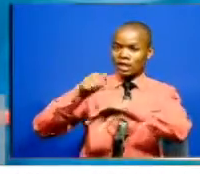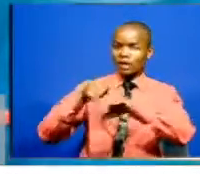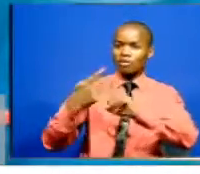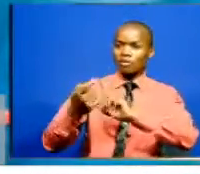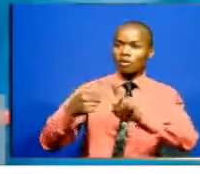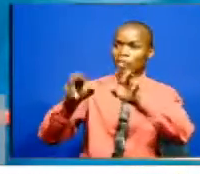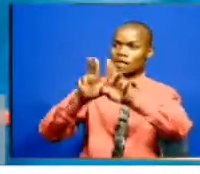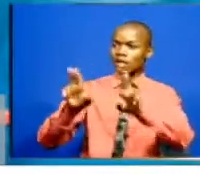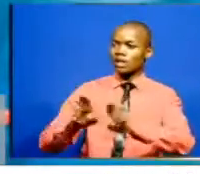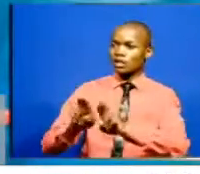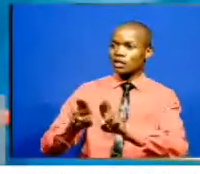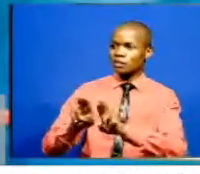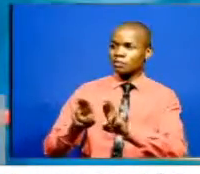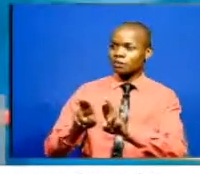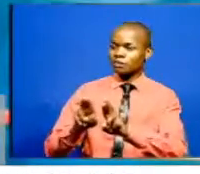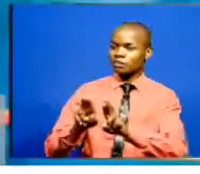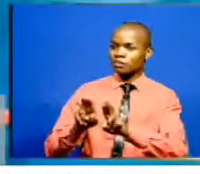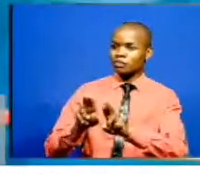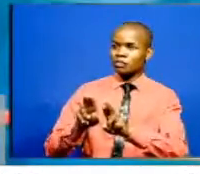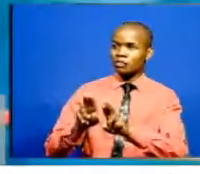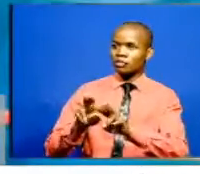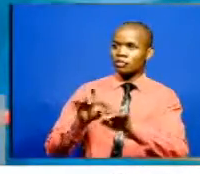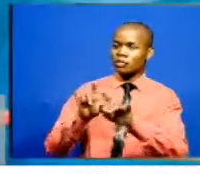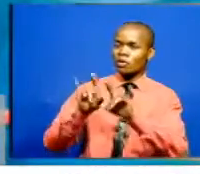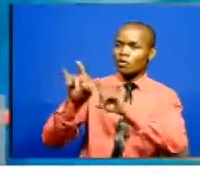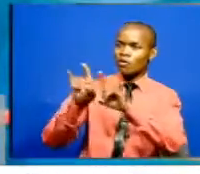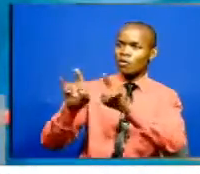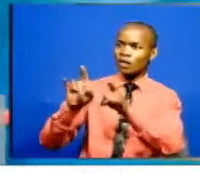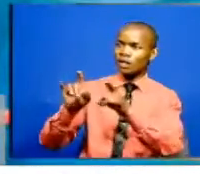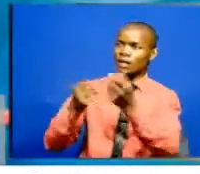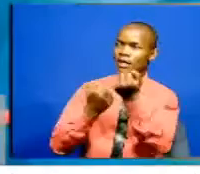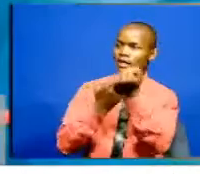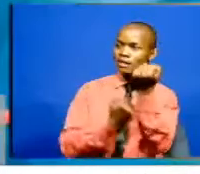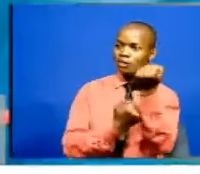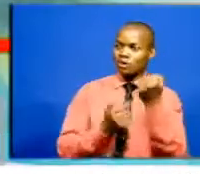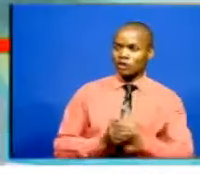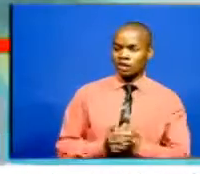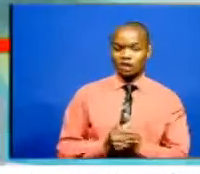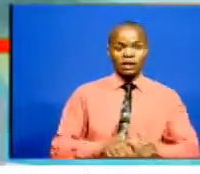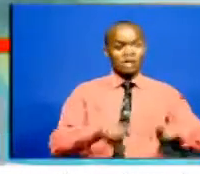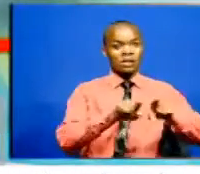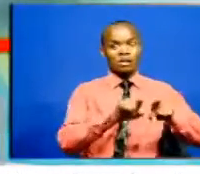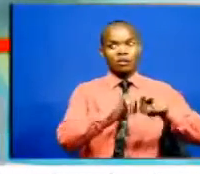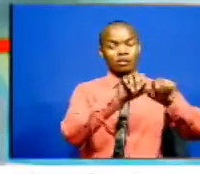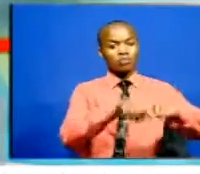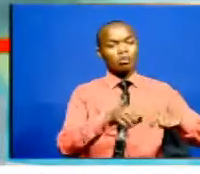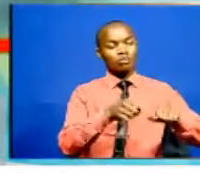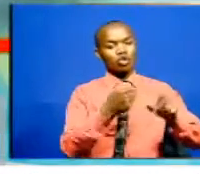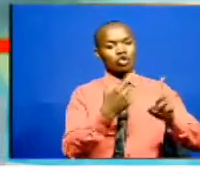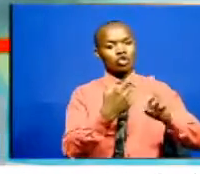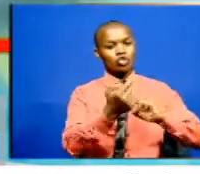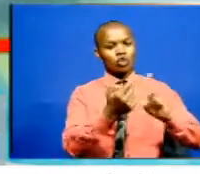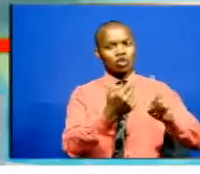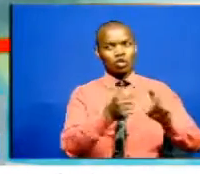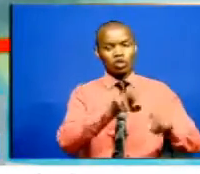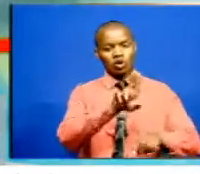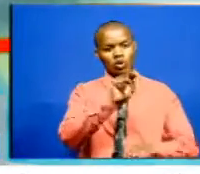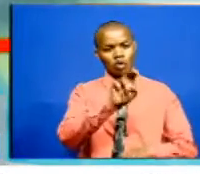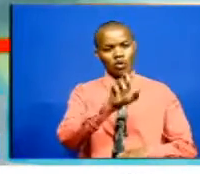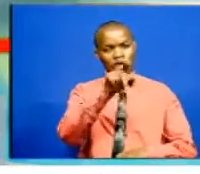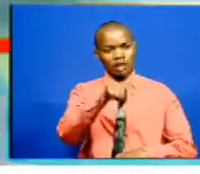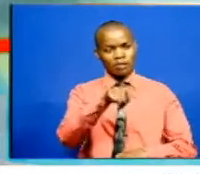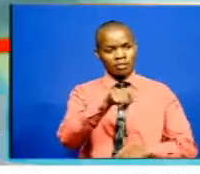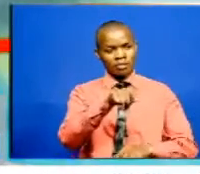international foreign assistance. And of course, we'll be touching about UNEP is